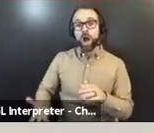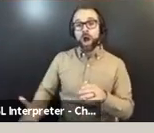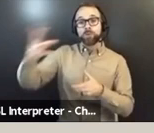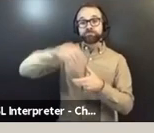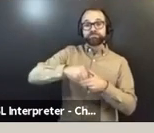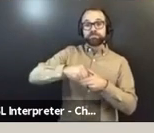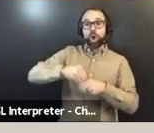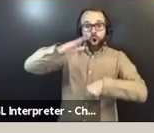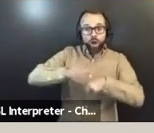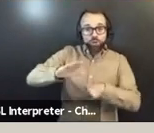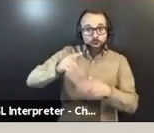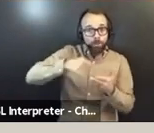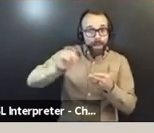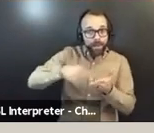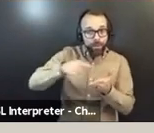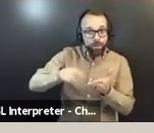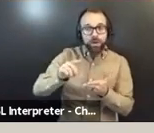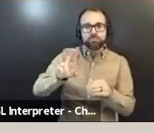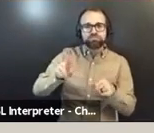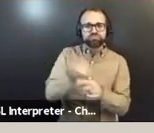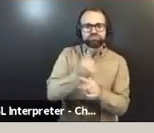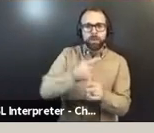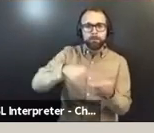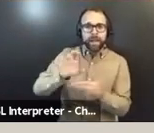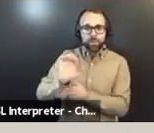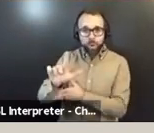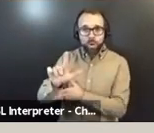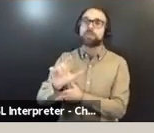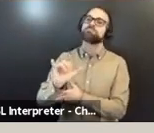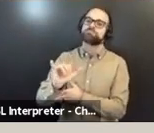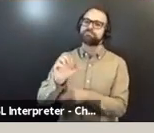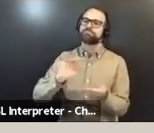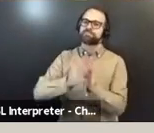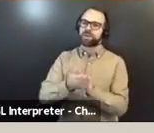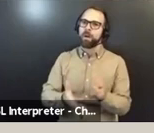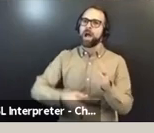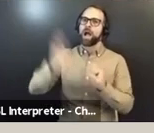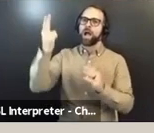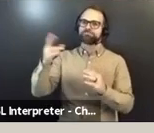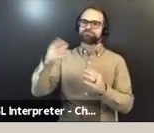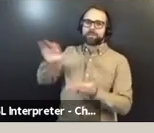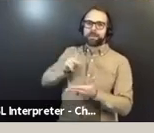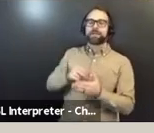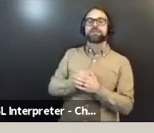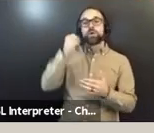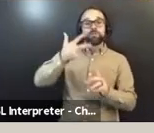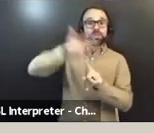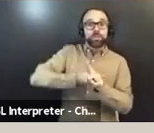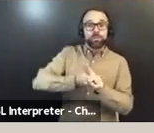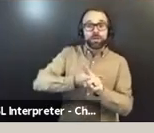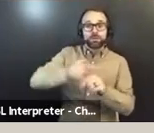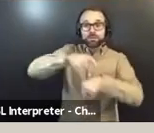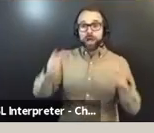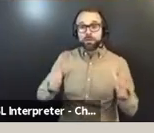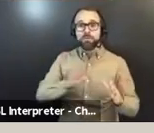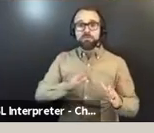all of a sudden it changes your claim. So sometimes you might have subcontractors only for a 3-month period or a 4-month period.